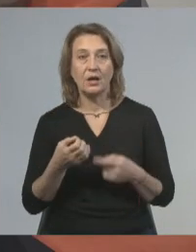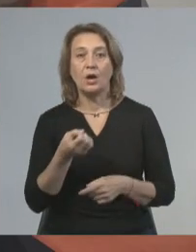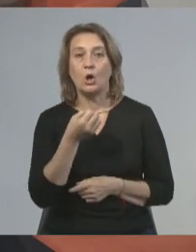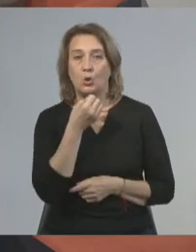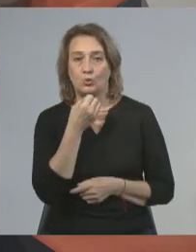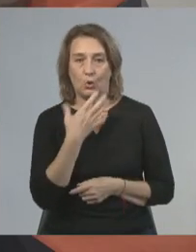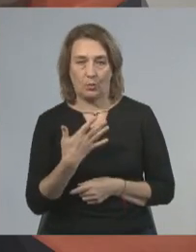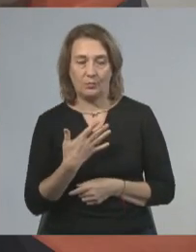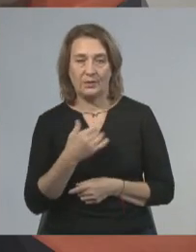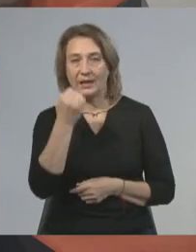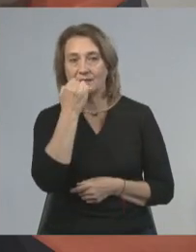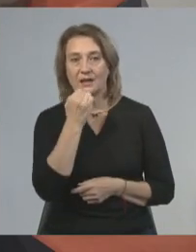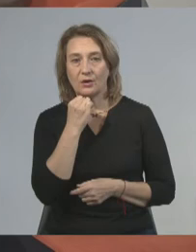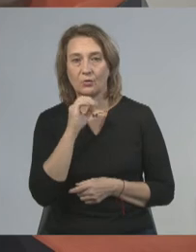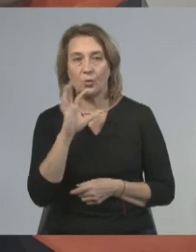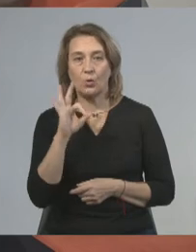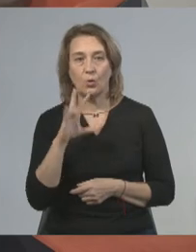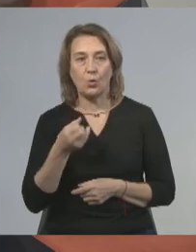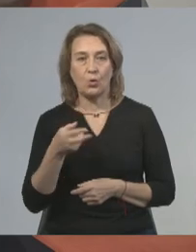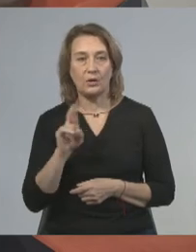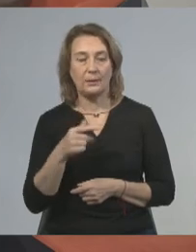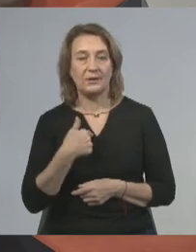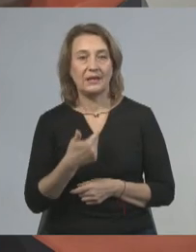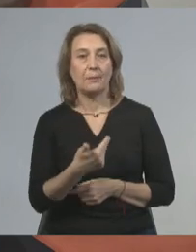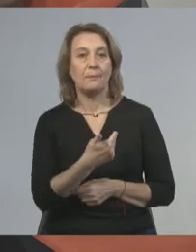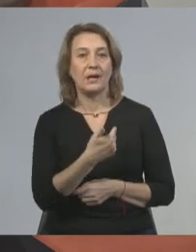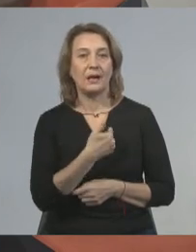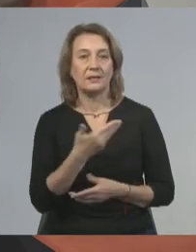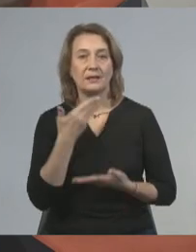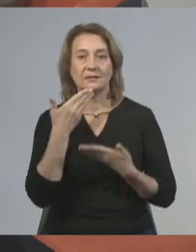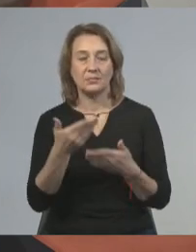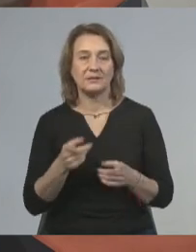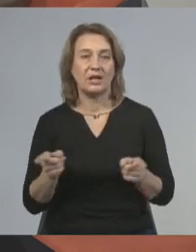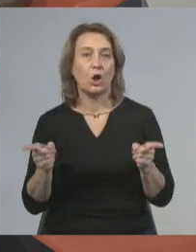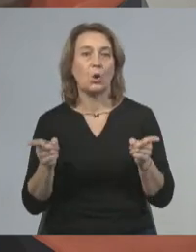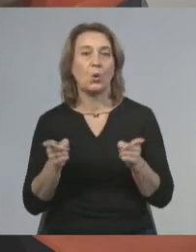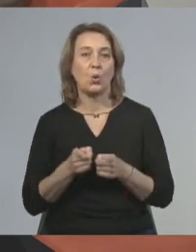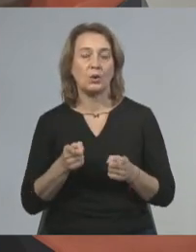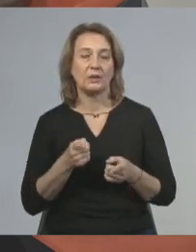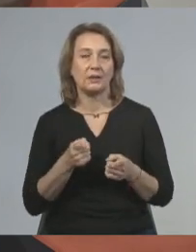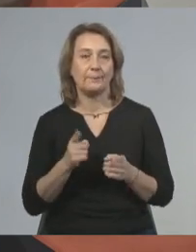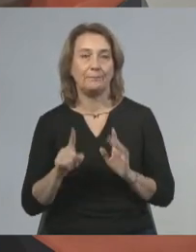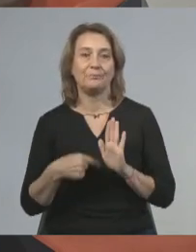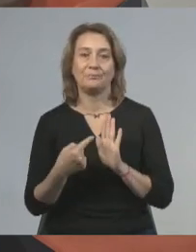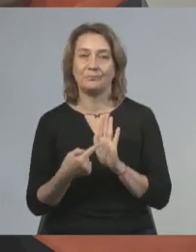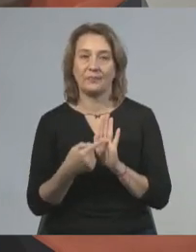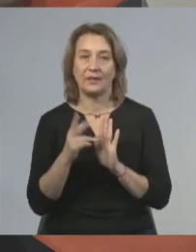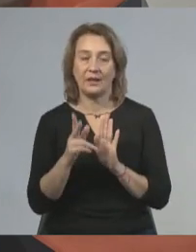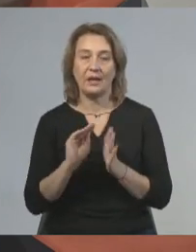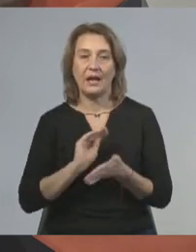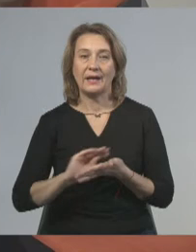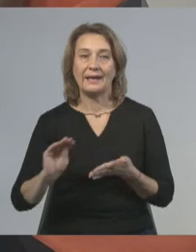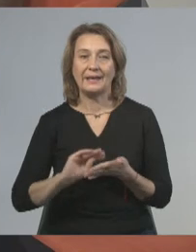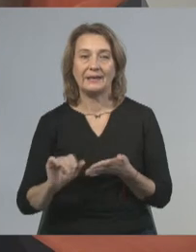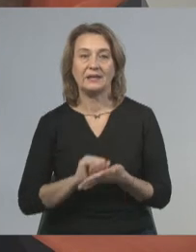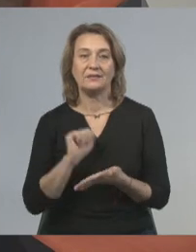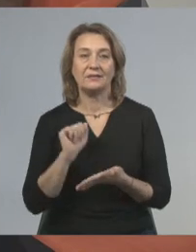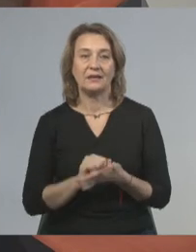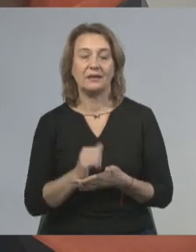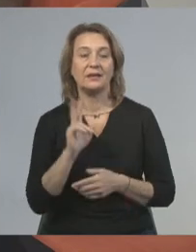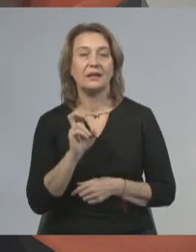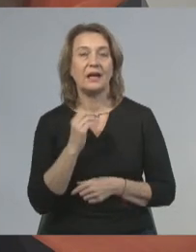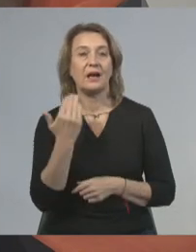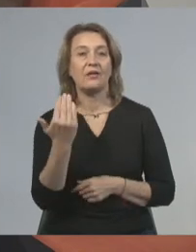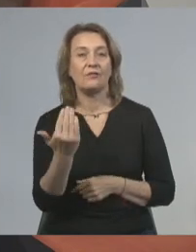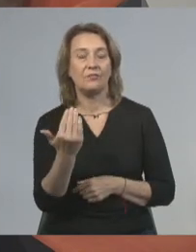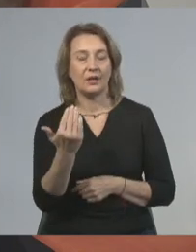opinionated thoughts of people who shall not comment on that i would also like to ask the same